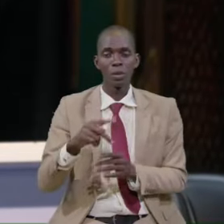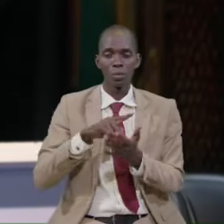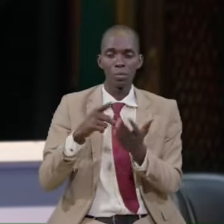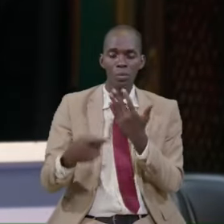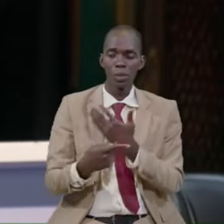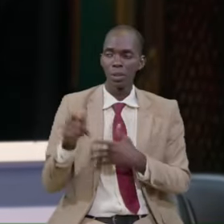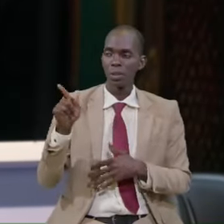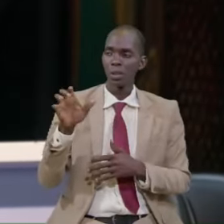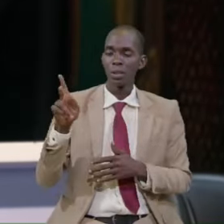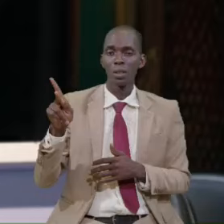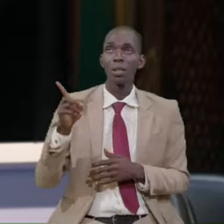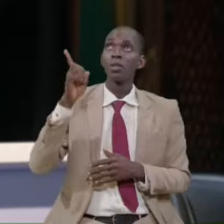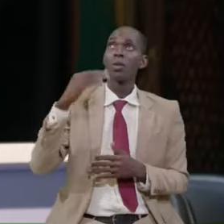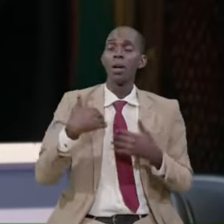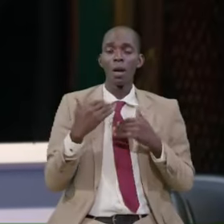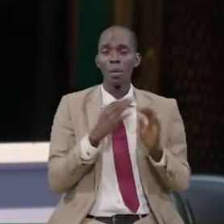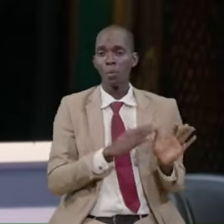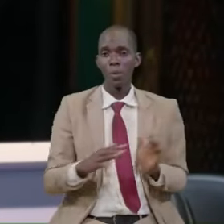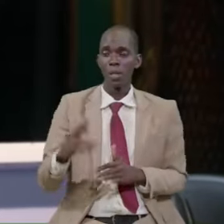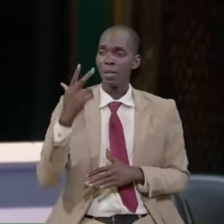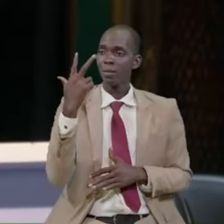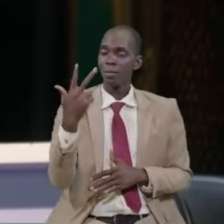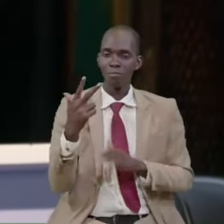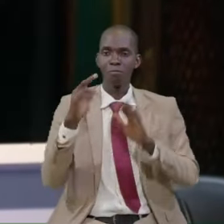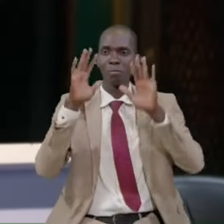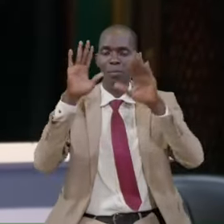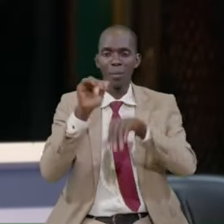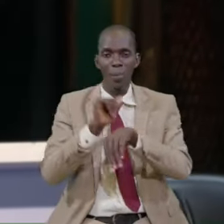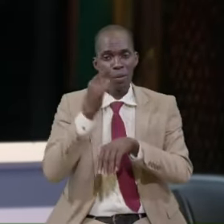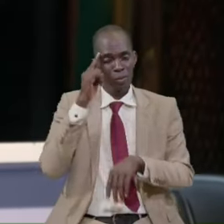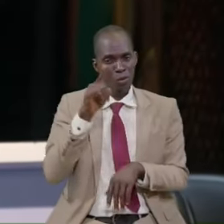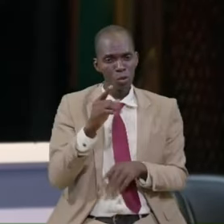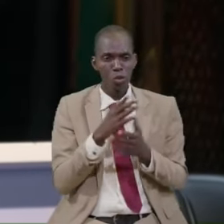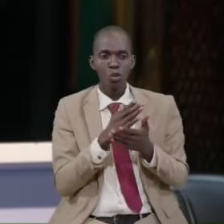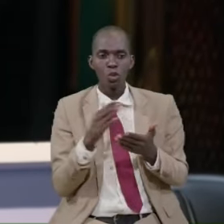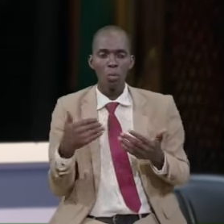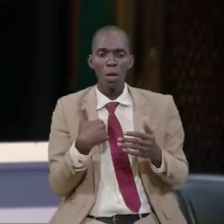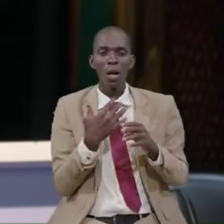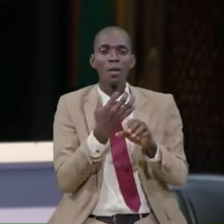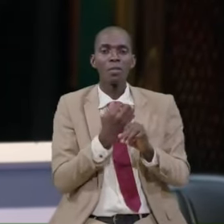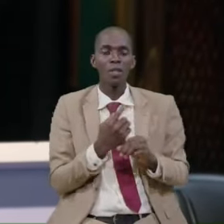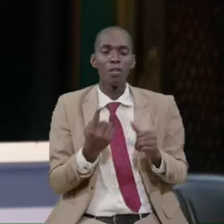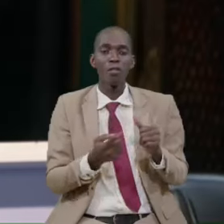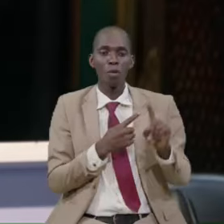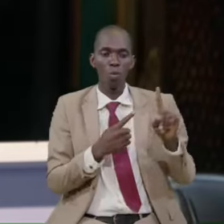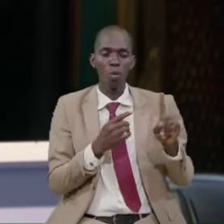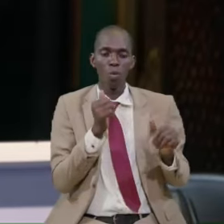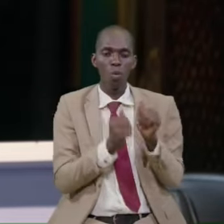miracles for you today. Some have received the first one, which is salvation.